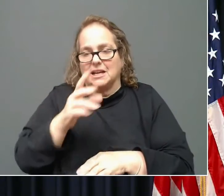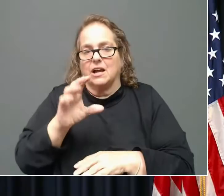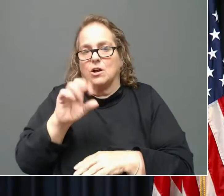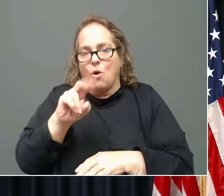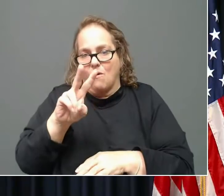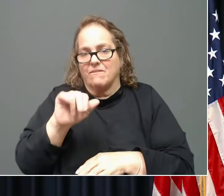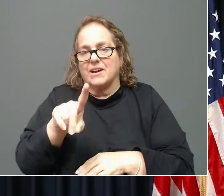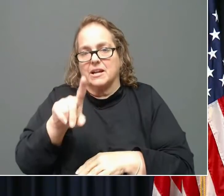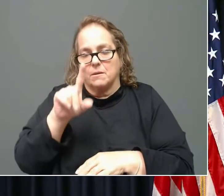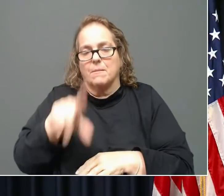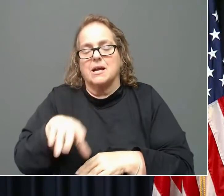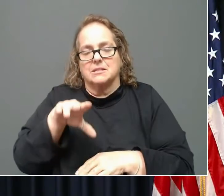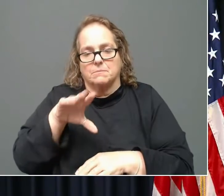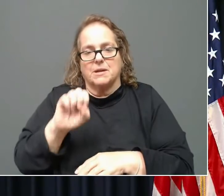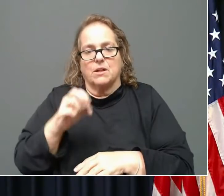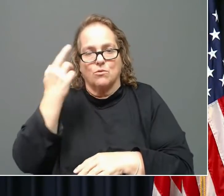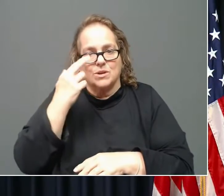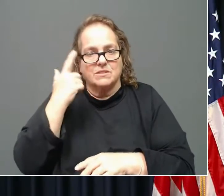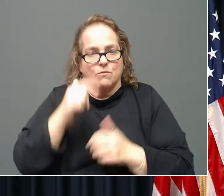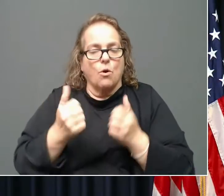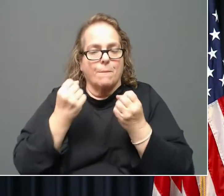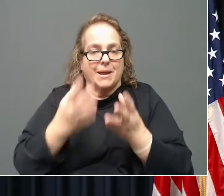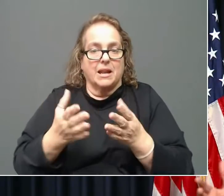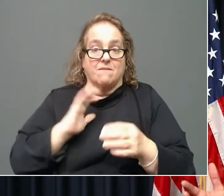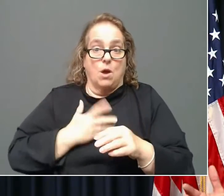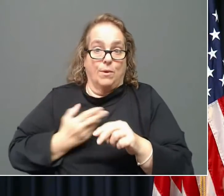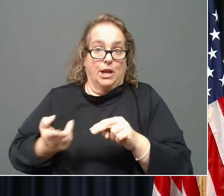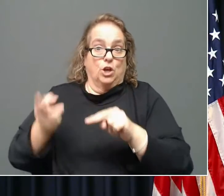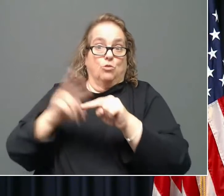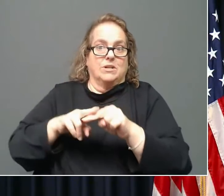factor for that. I think we're going to see every state do this.